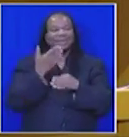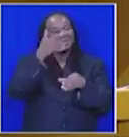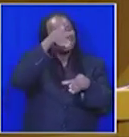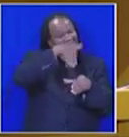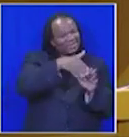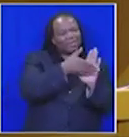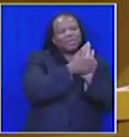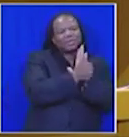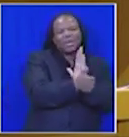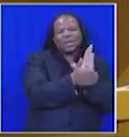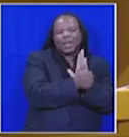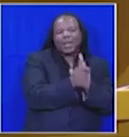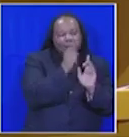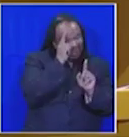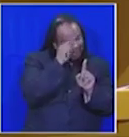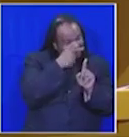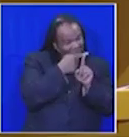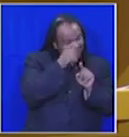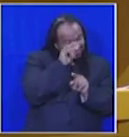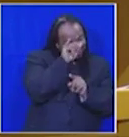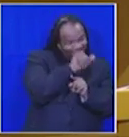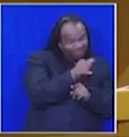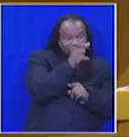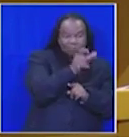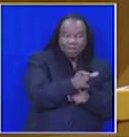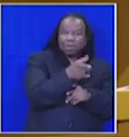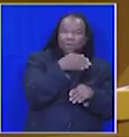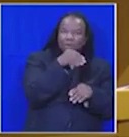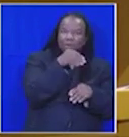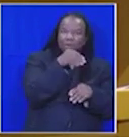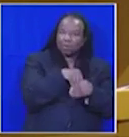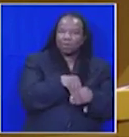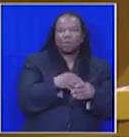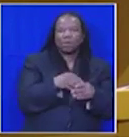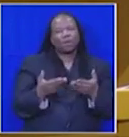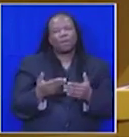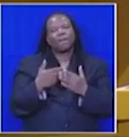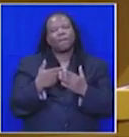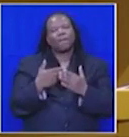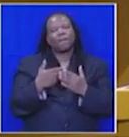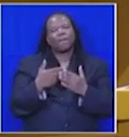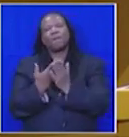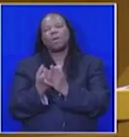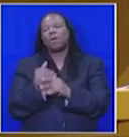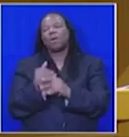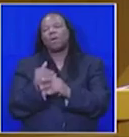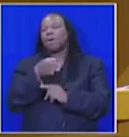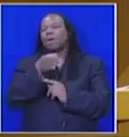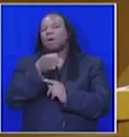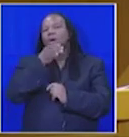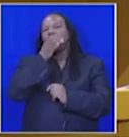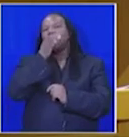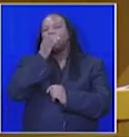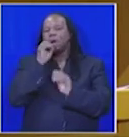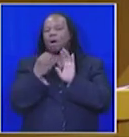by retaining expertise through permanent employment. We also welcome the proposed ban on alcohol advertising. Alcohol